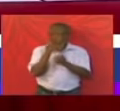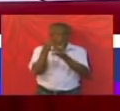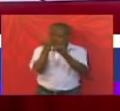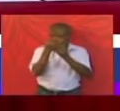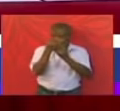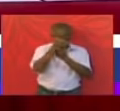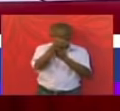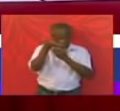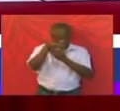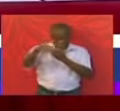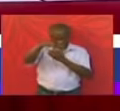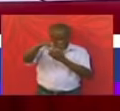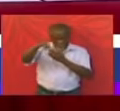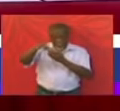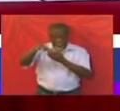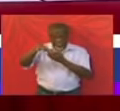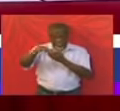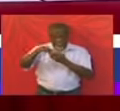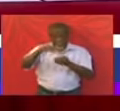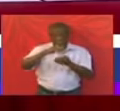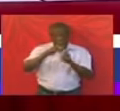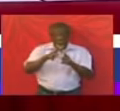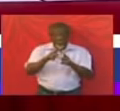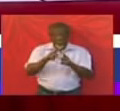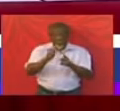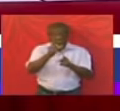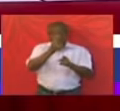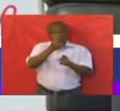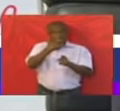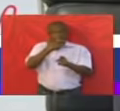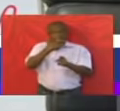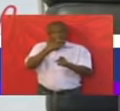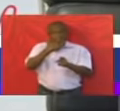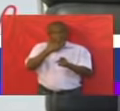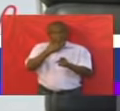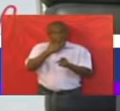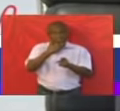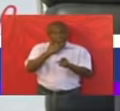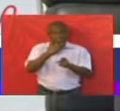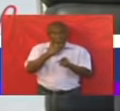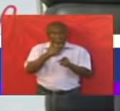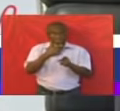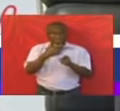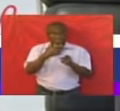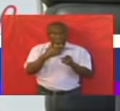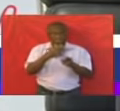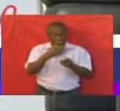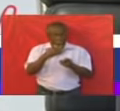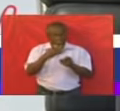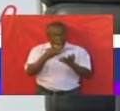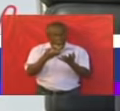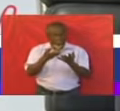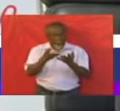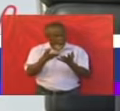and the taking of COVID-19 vaccines? Right. Okay. Yes. So actually, thanks for this one. So this is a